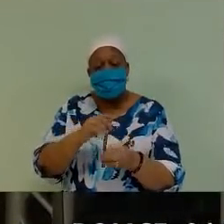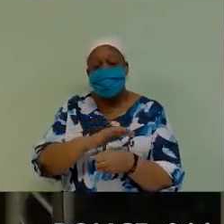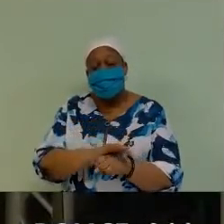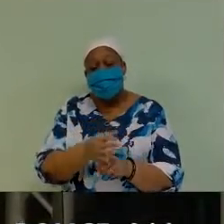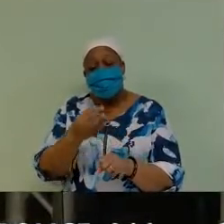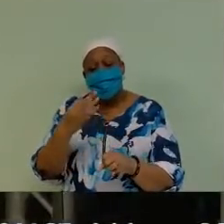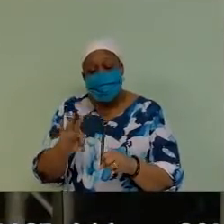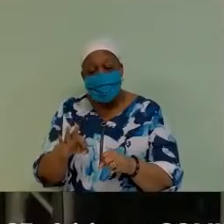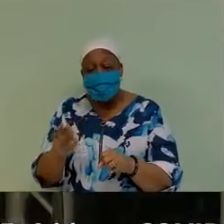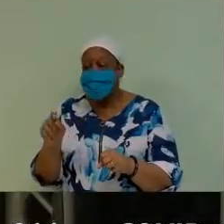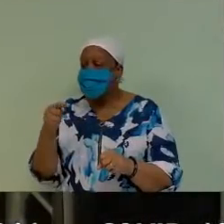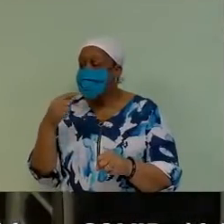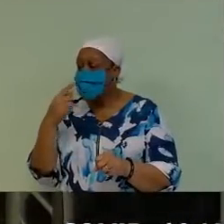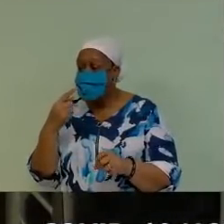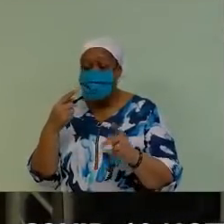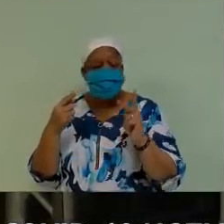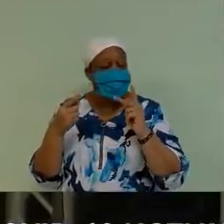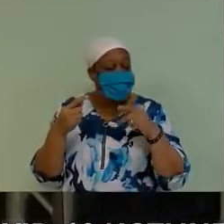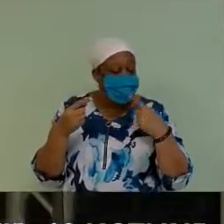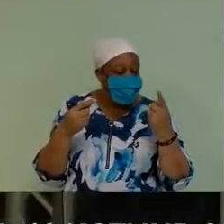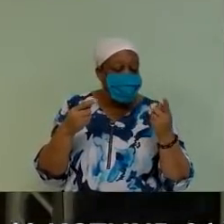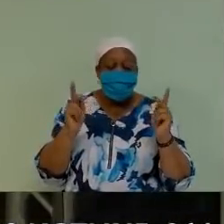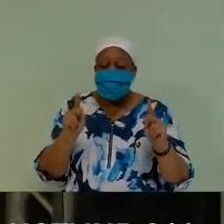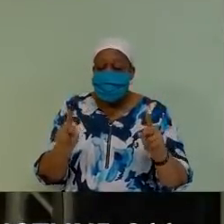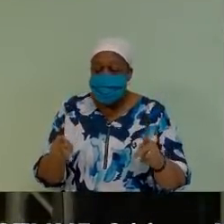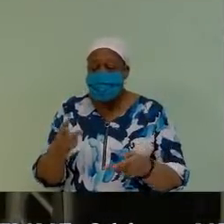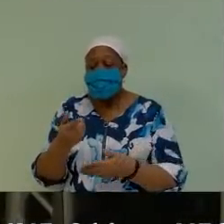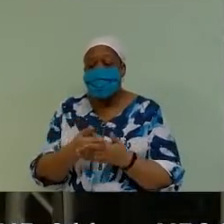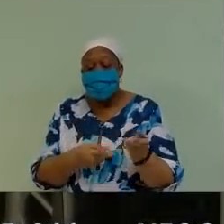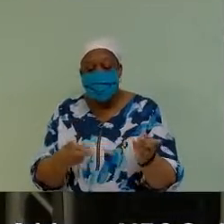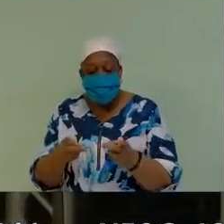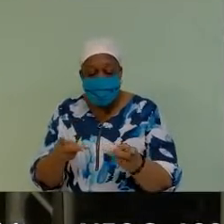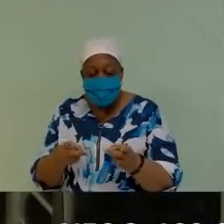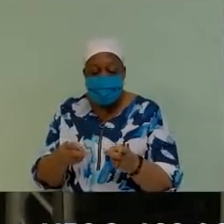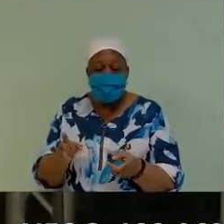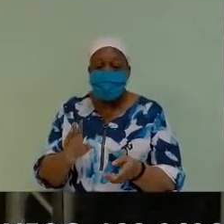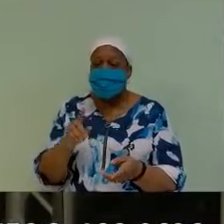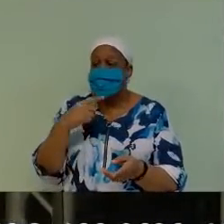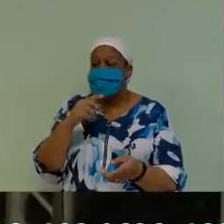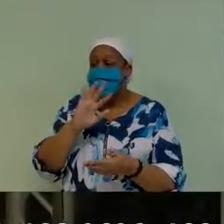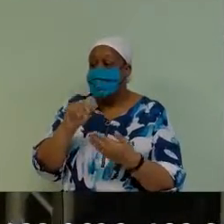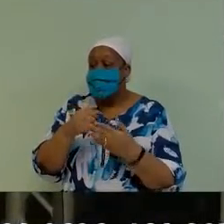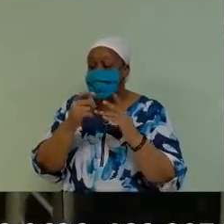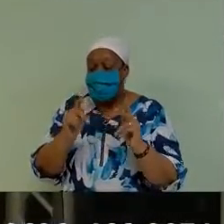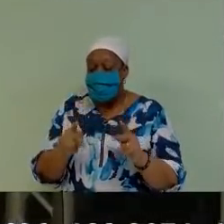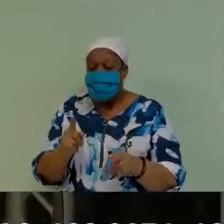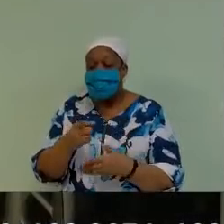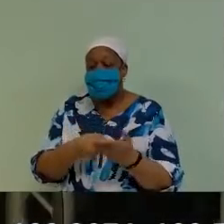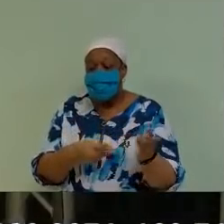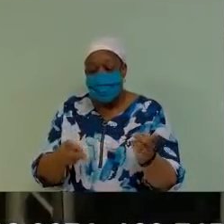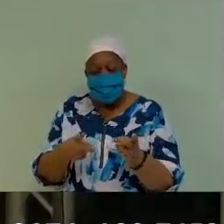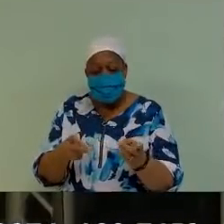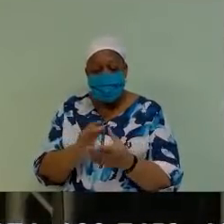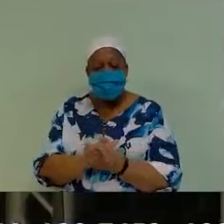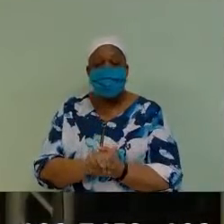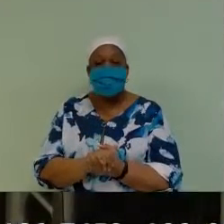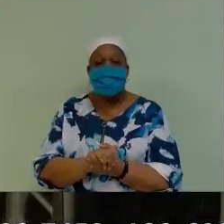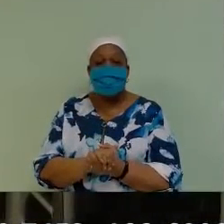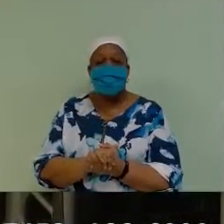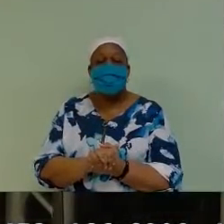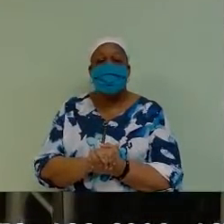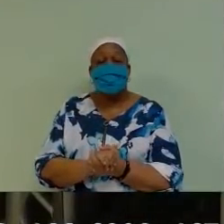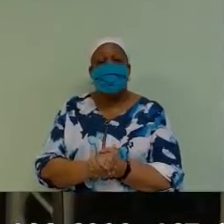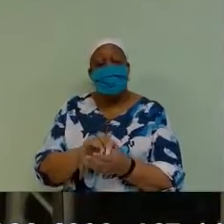able to have a buy-in of all of society in New Zealand. Thirdly, they ramped up their testing and